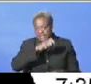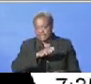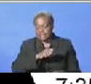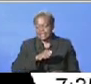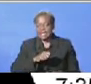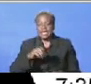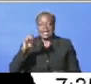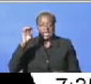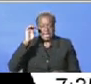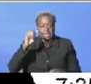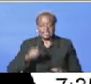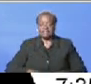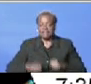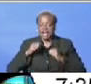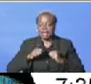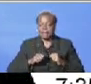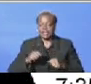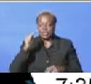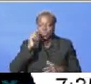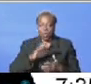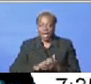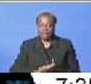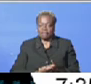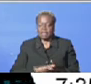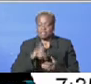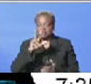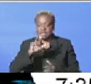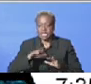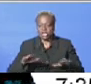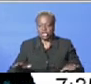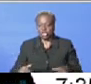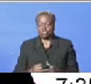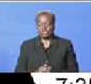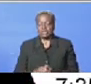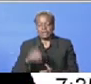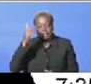Macheta, and three children. Desmond Saunders, ZNS Network News.